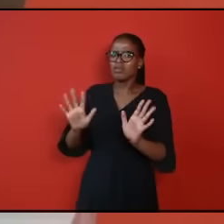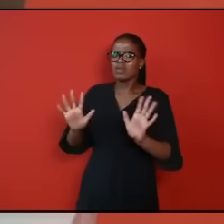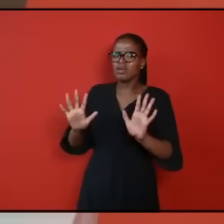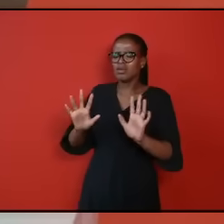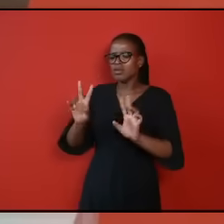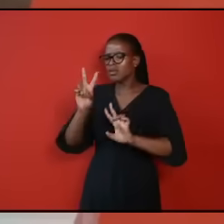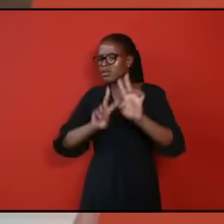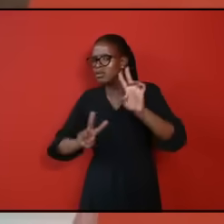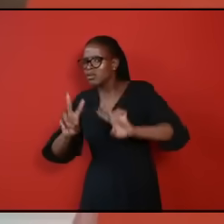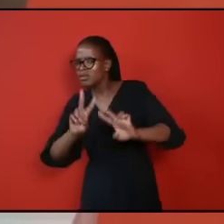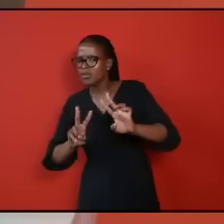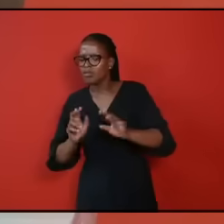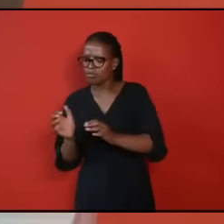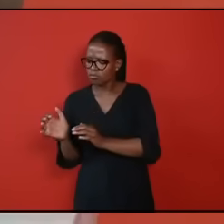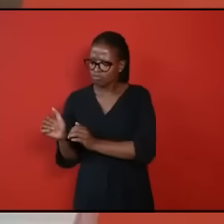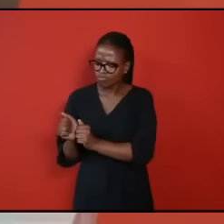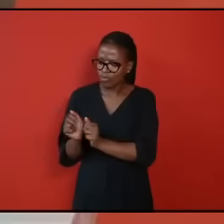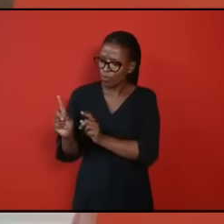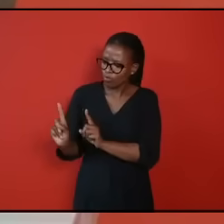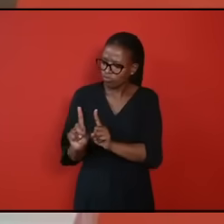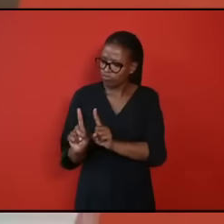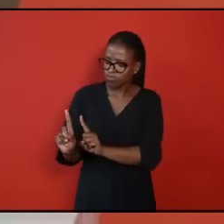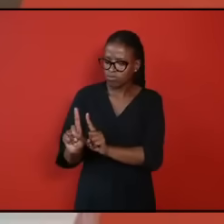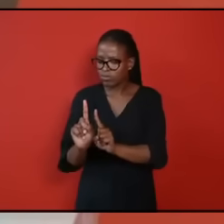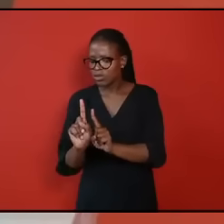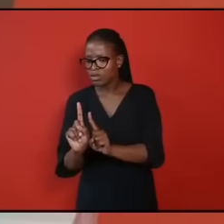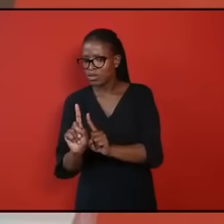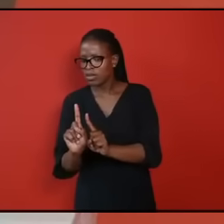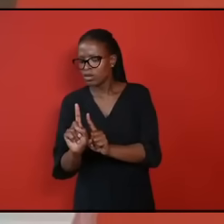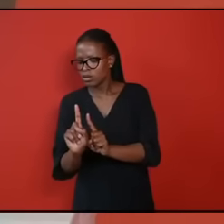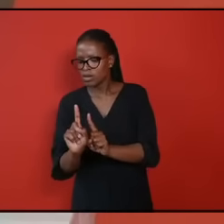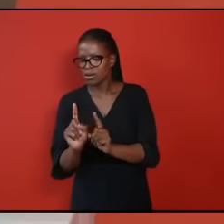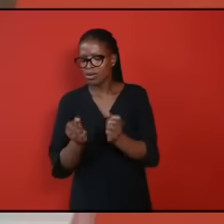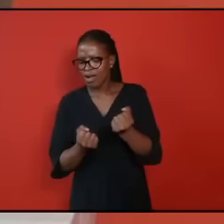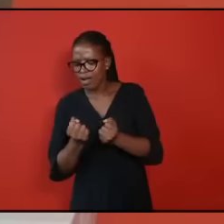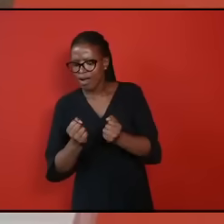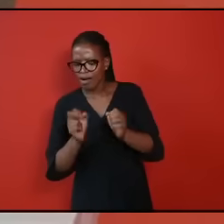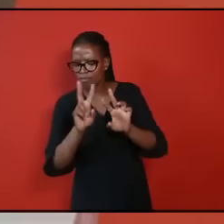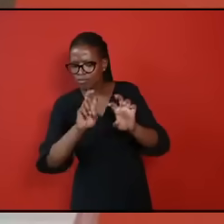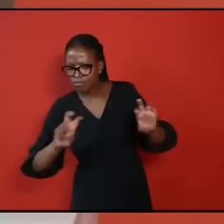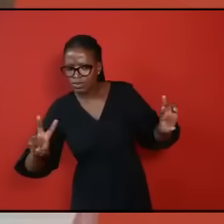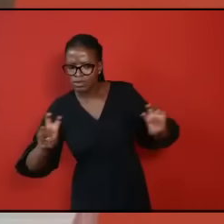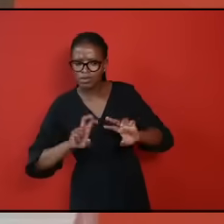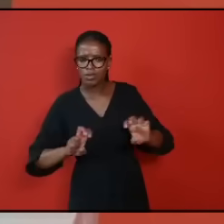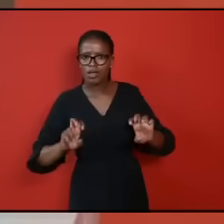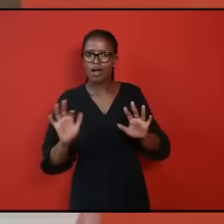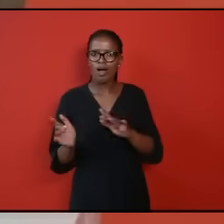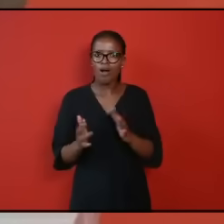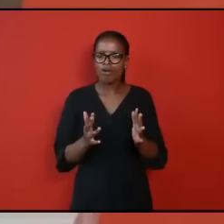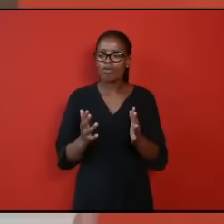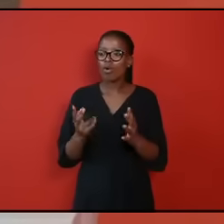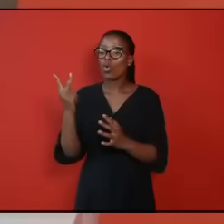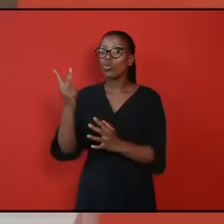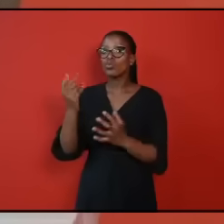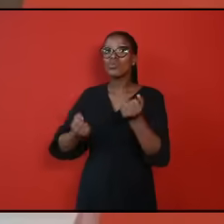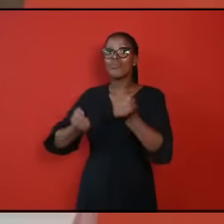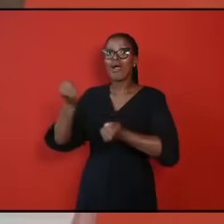must accompany the child to a car, to look at the car and to look at the driver.